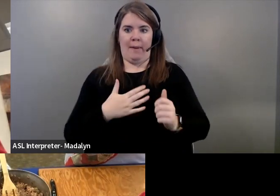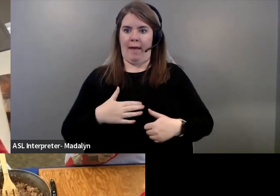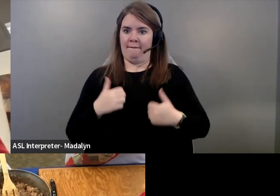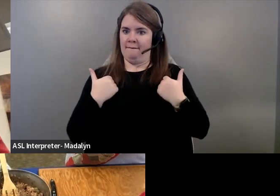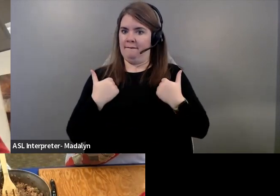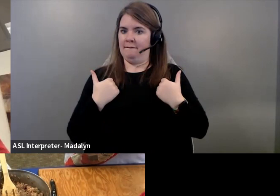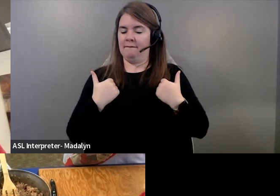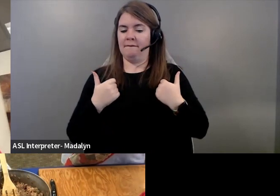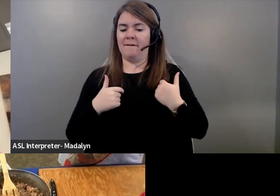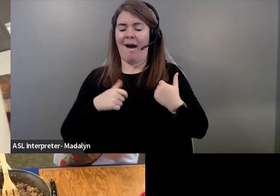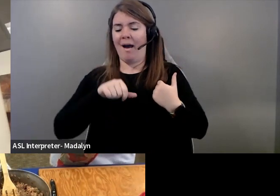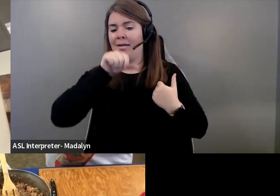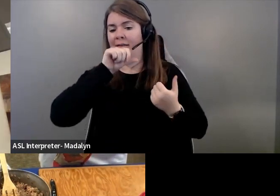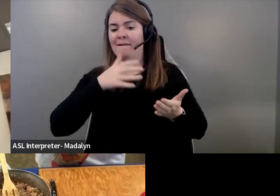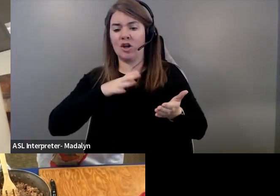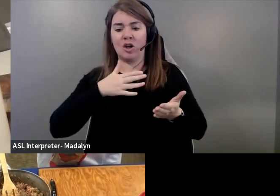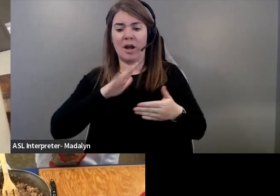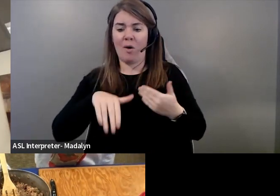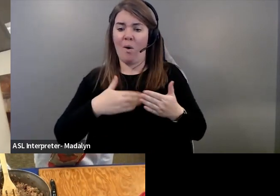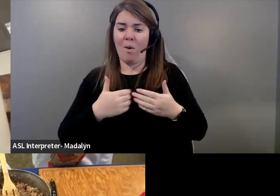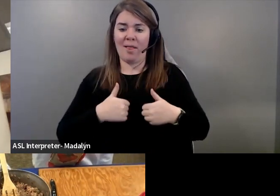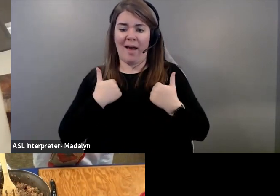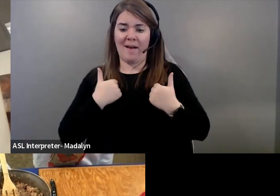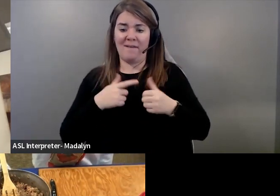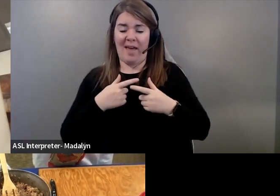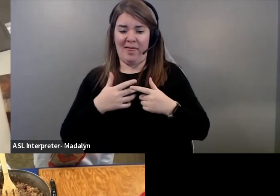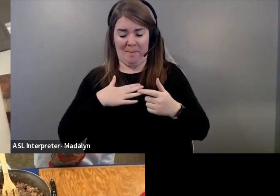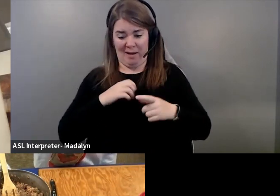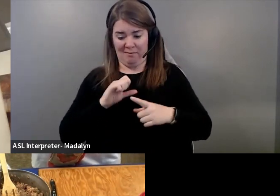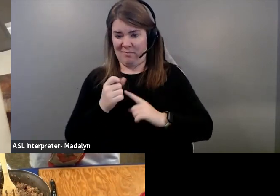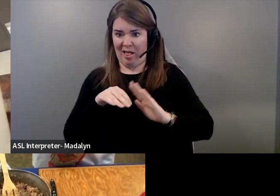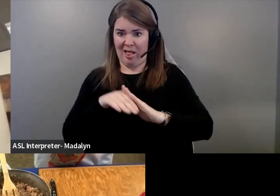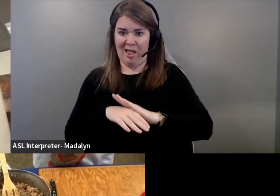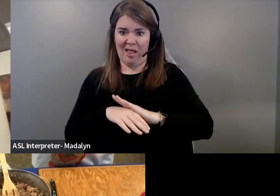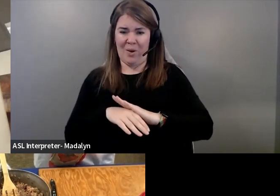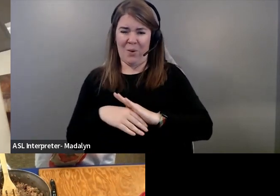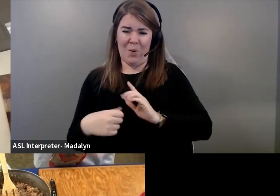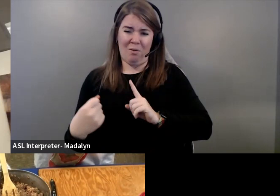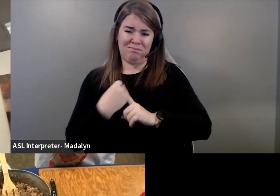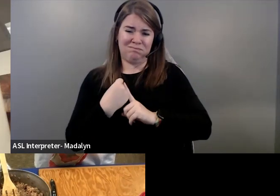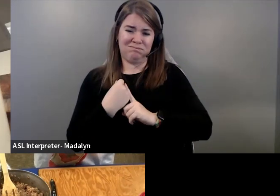I've loved cooking my whole life, and when things started going downhill, that's what hit me the hardest.